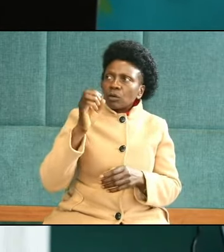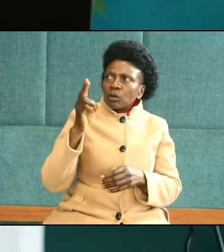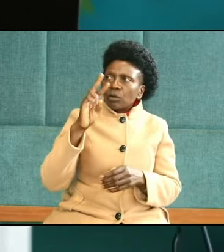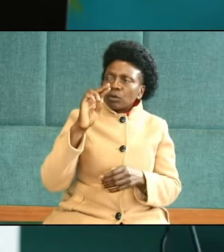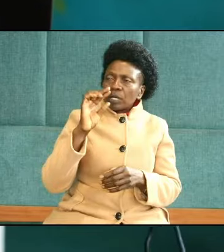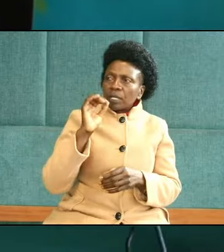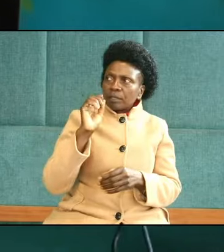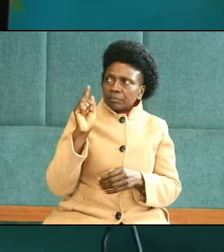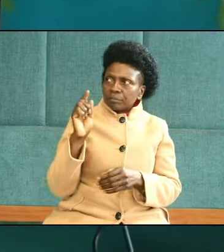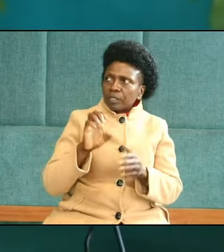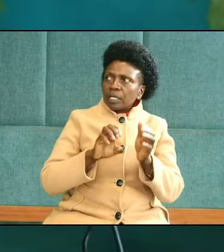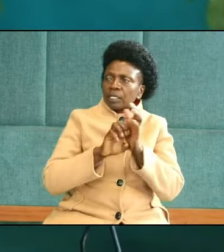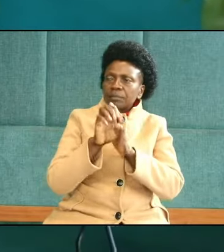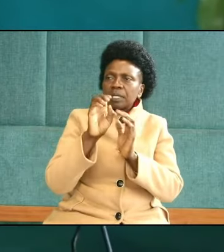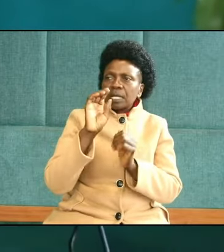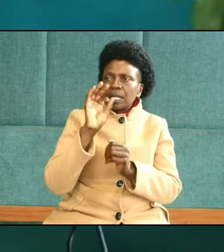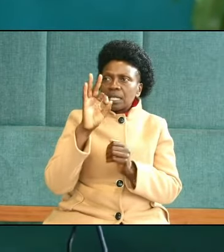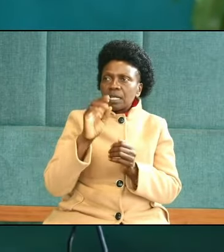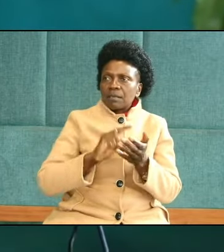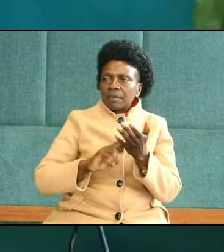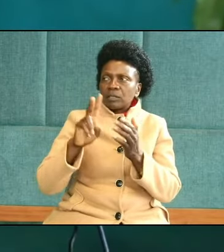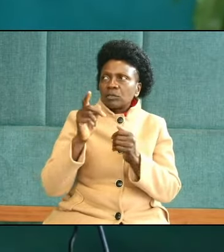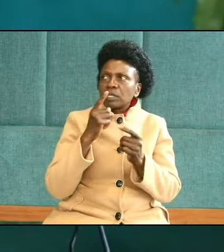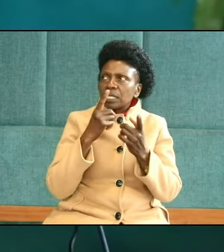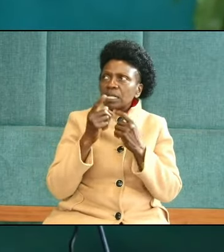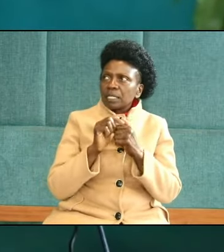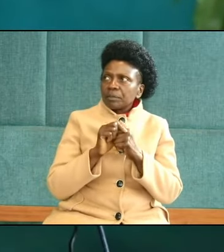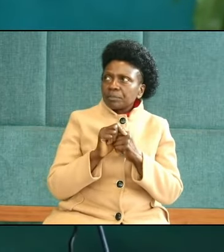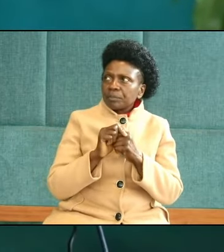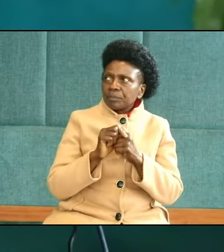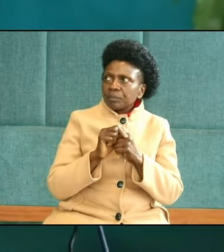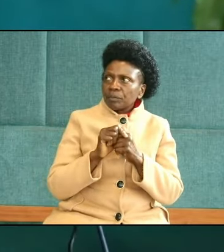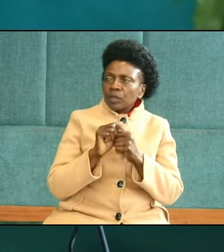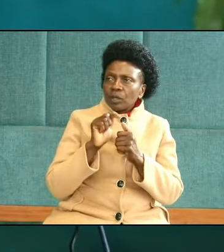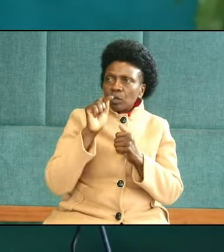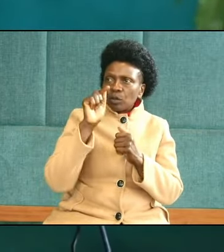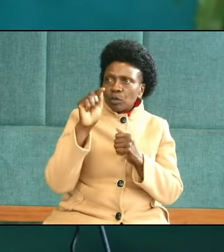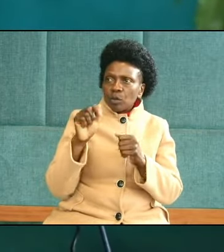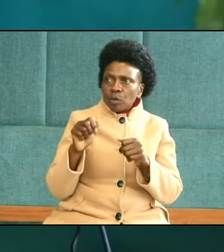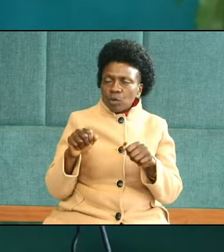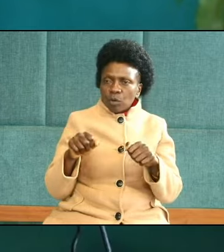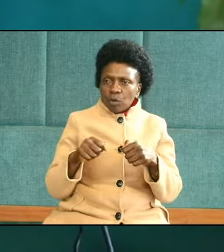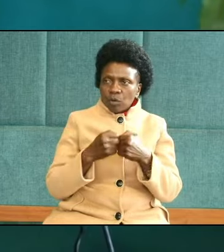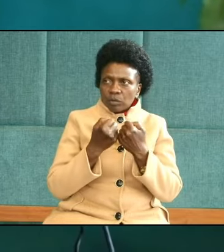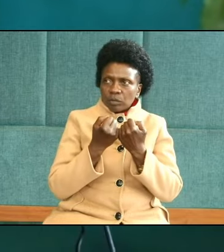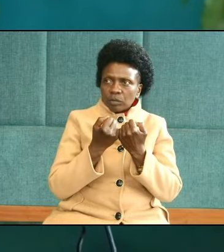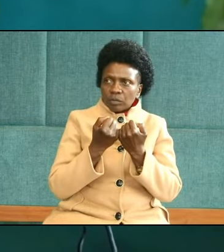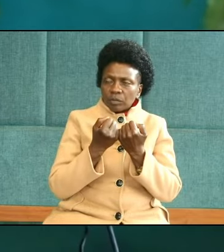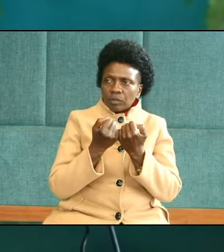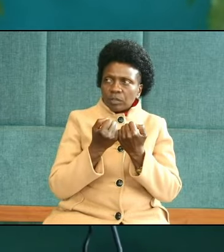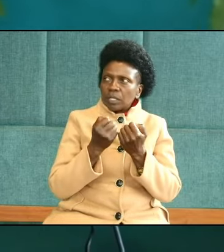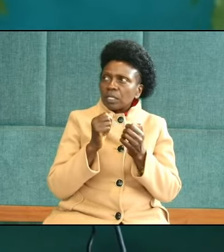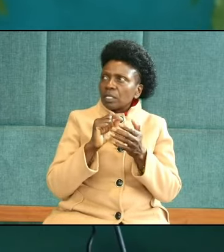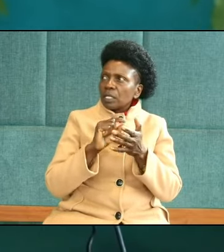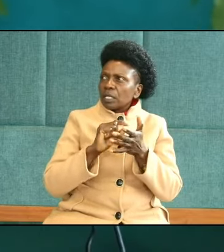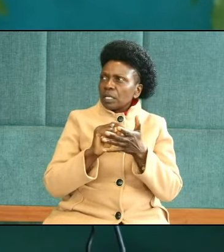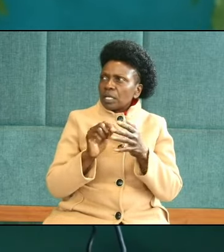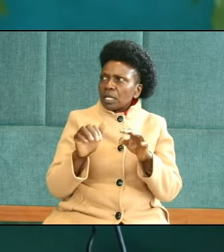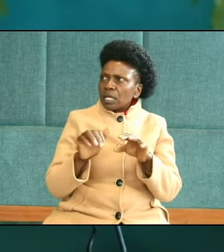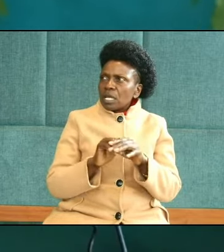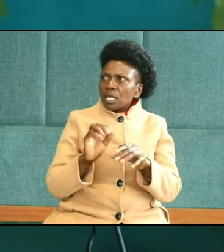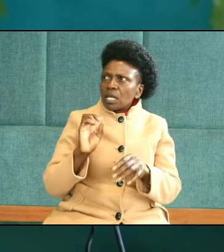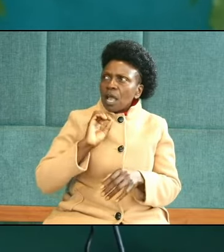it in your hearing. It goes as follows. You, Paul says, are our epistle, written in